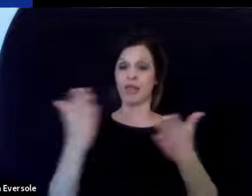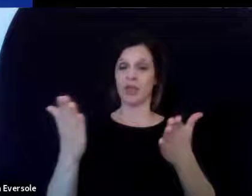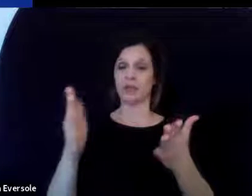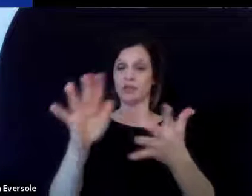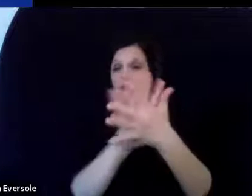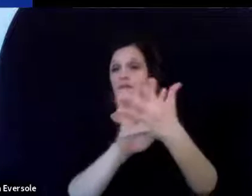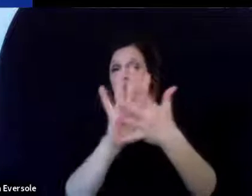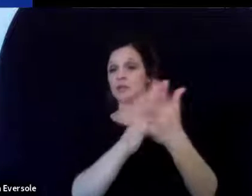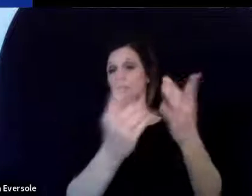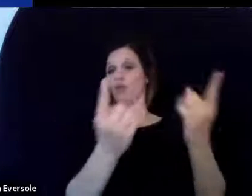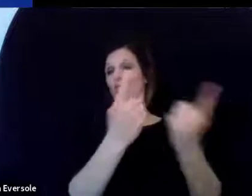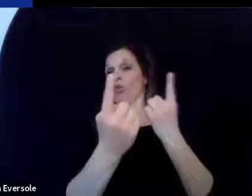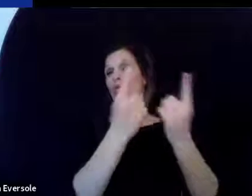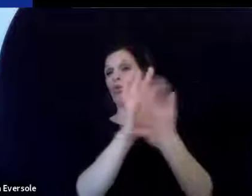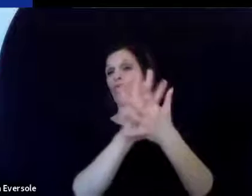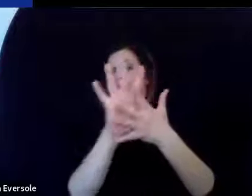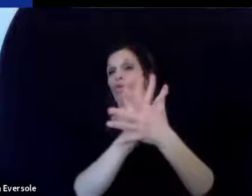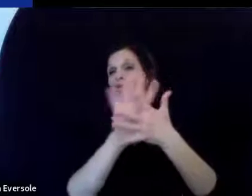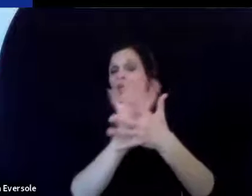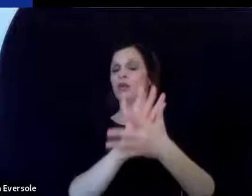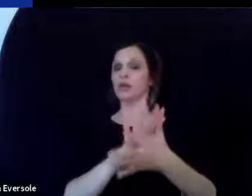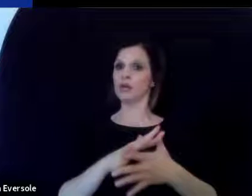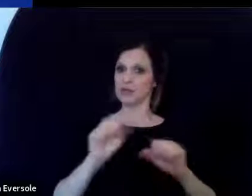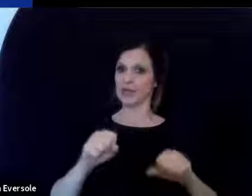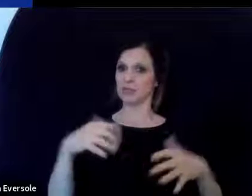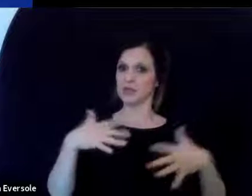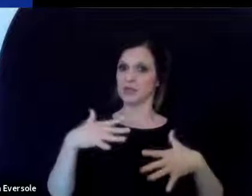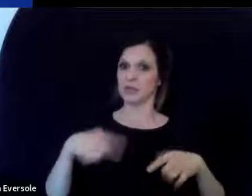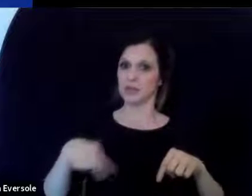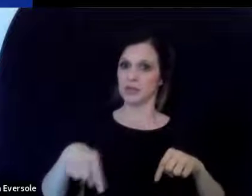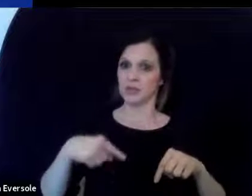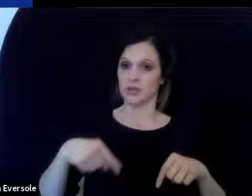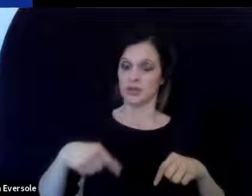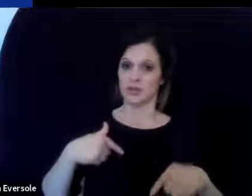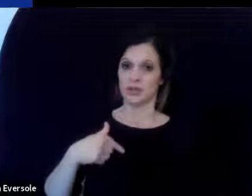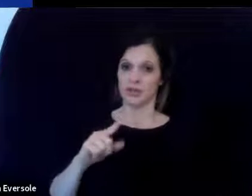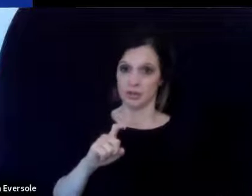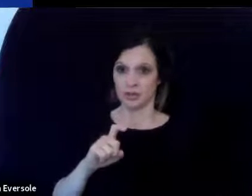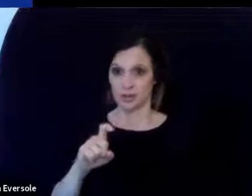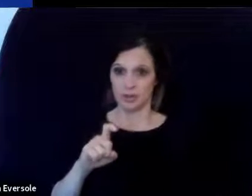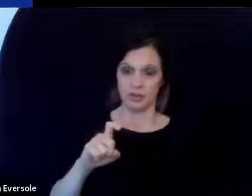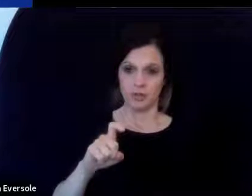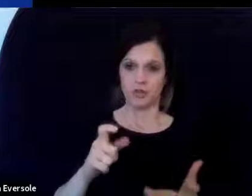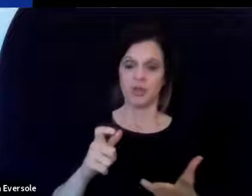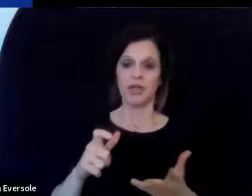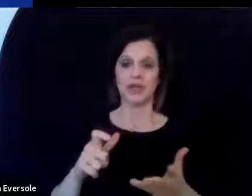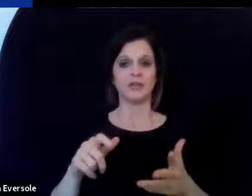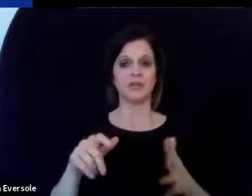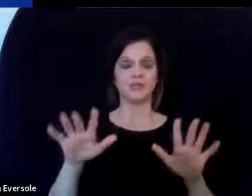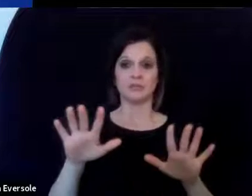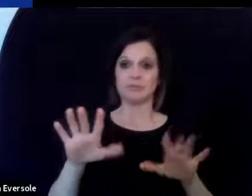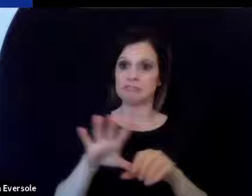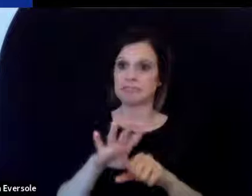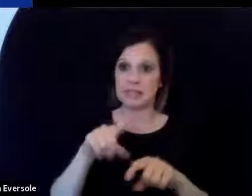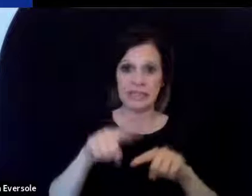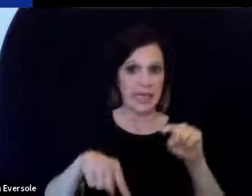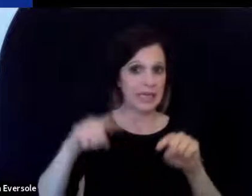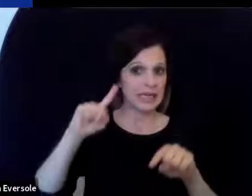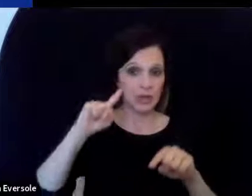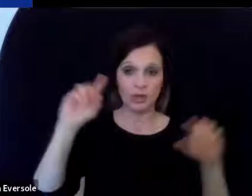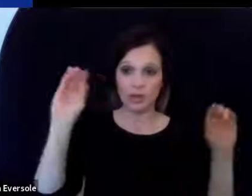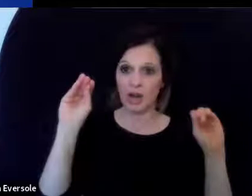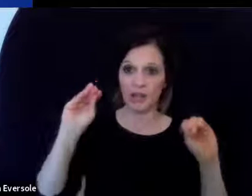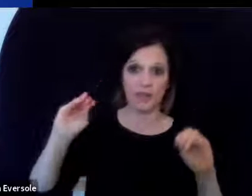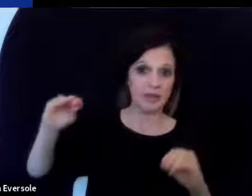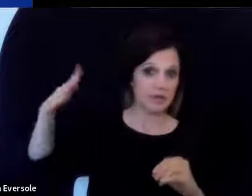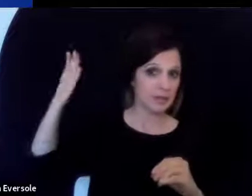your neighboring classmates scurrying through the hall, and oh my goodness, you can't really hear things that are coming from behind you or in front of you